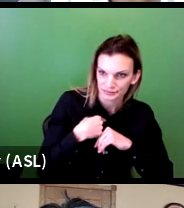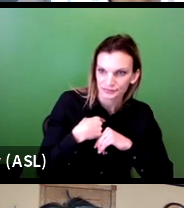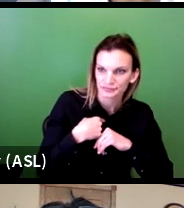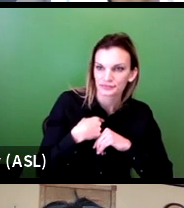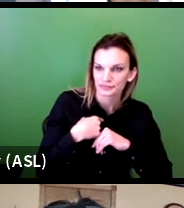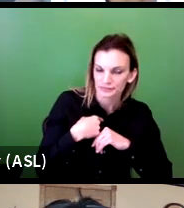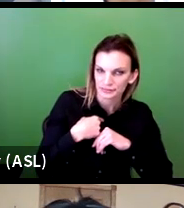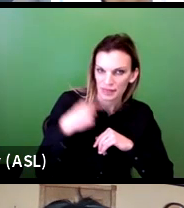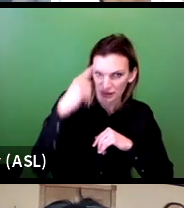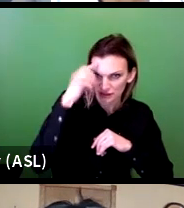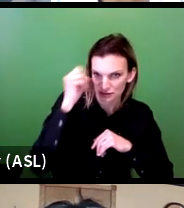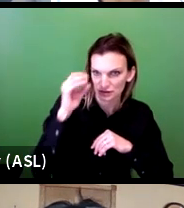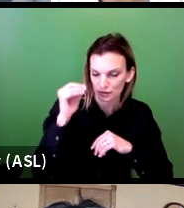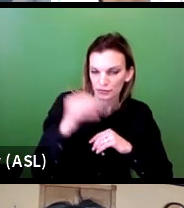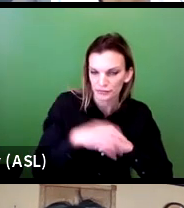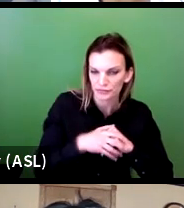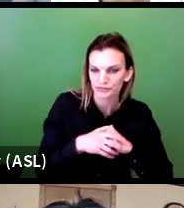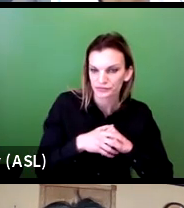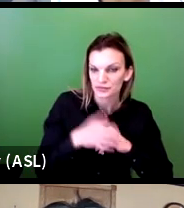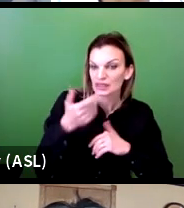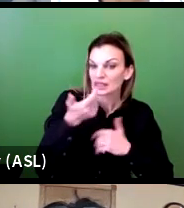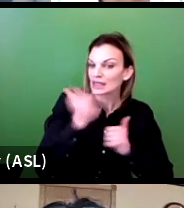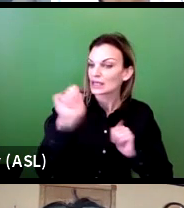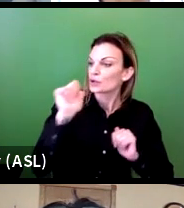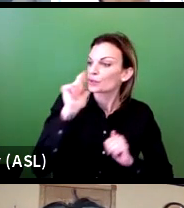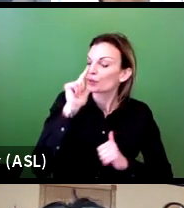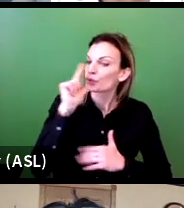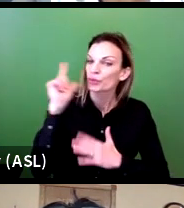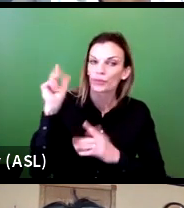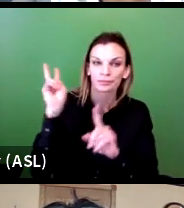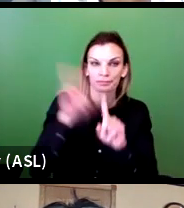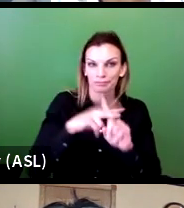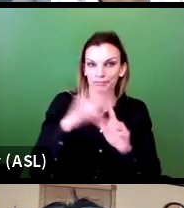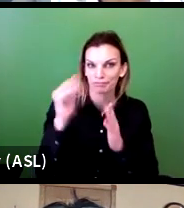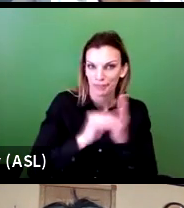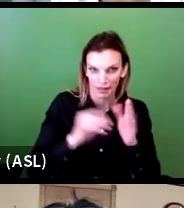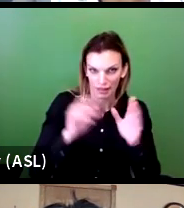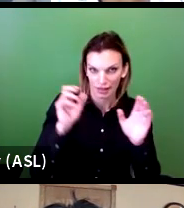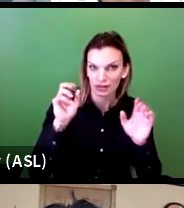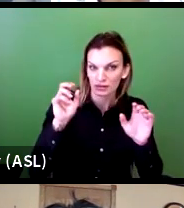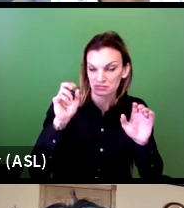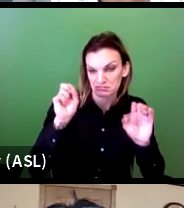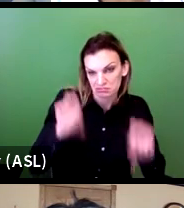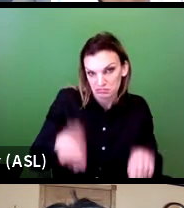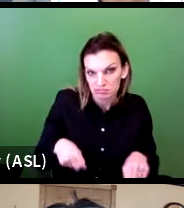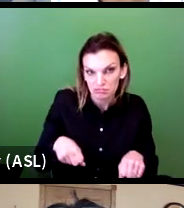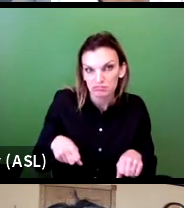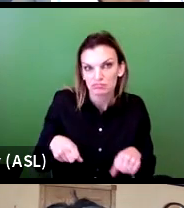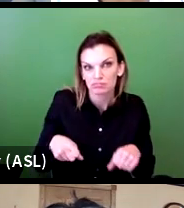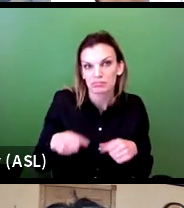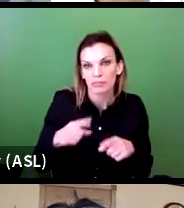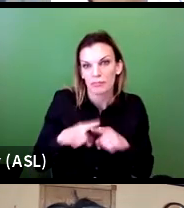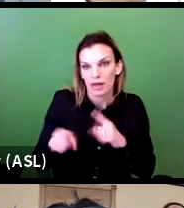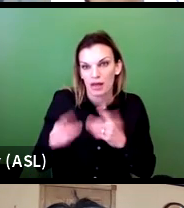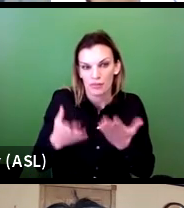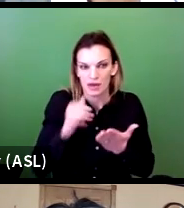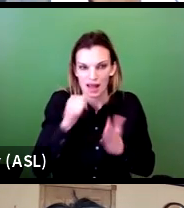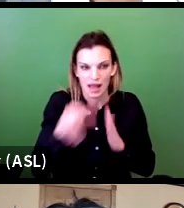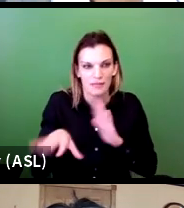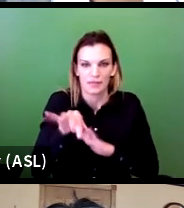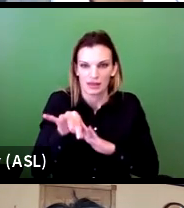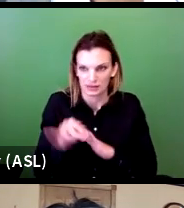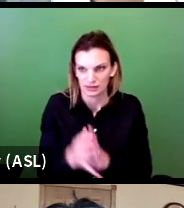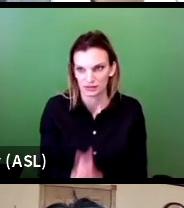Yeah. anybody that applies would still be eligible, though probably not going to be picked. Anthony.